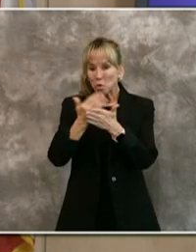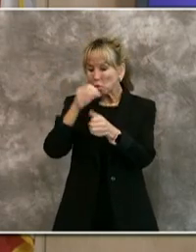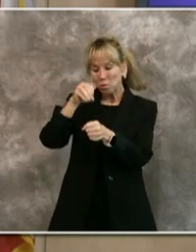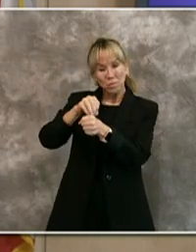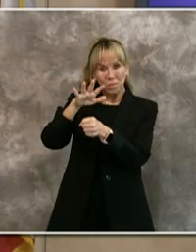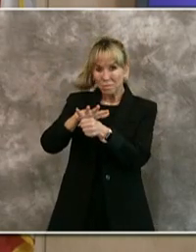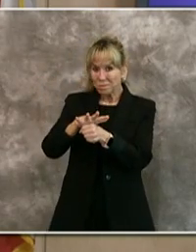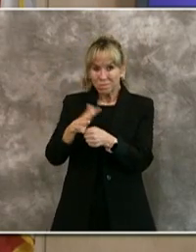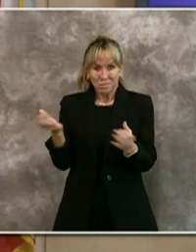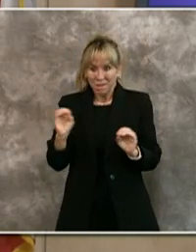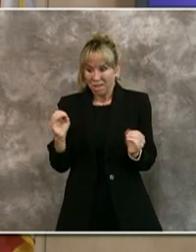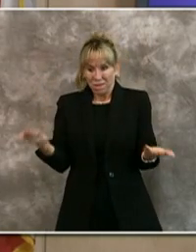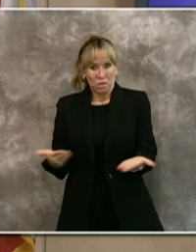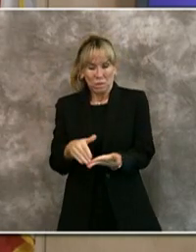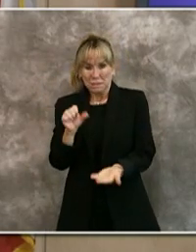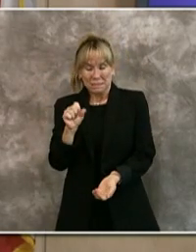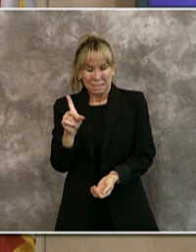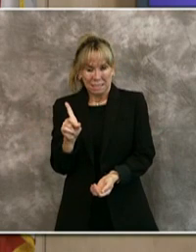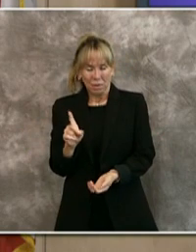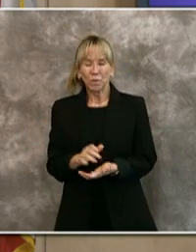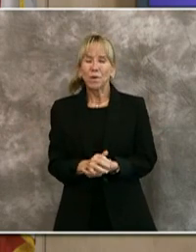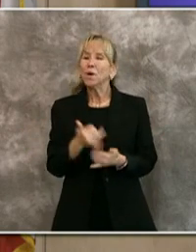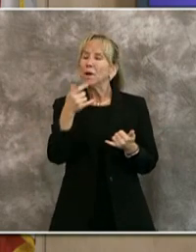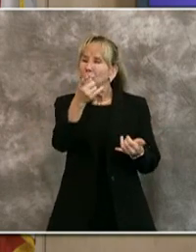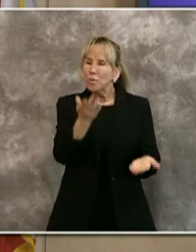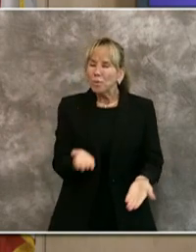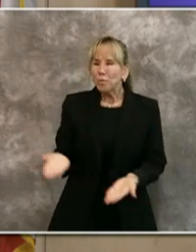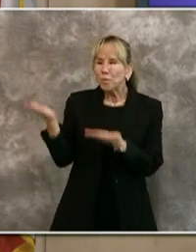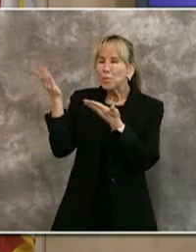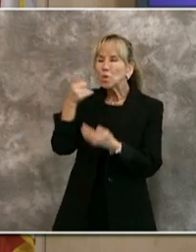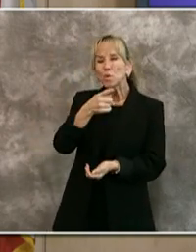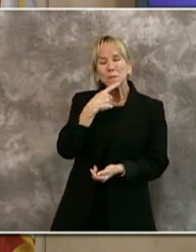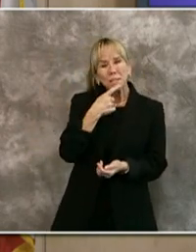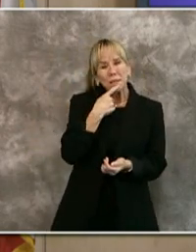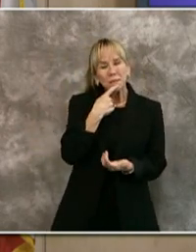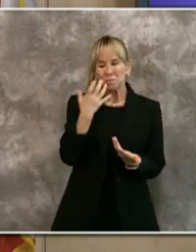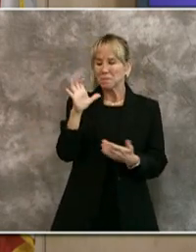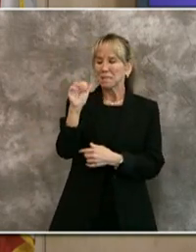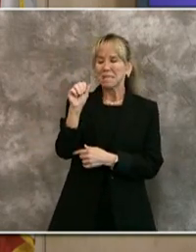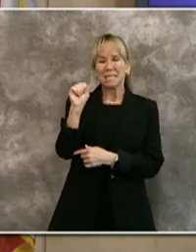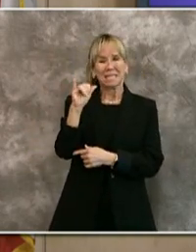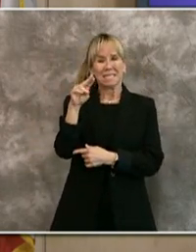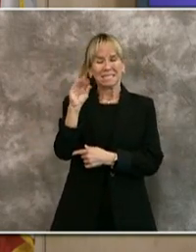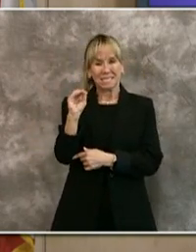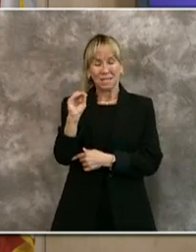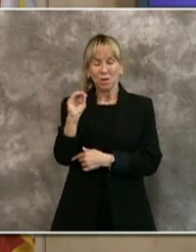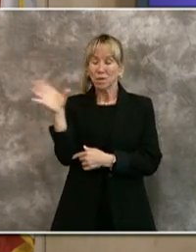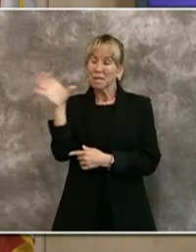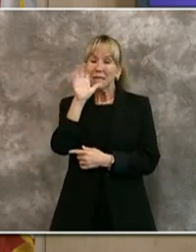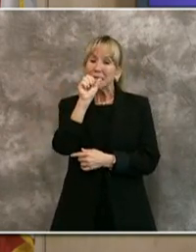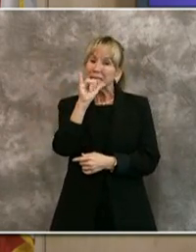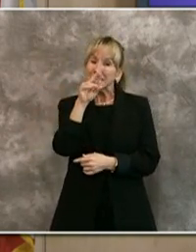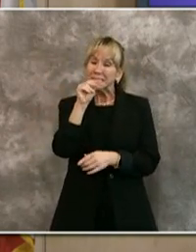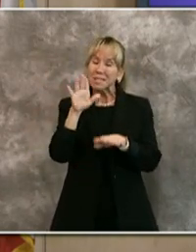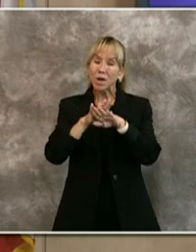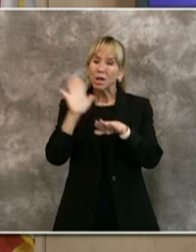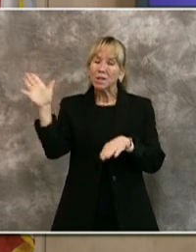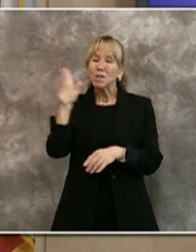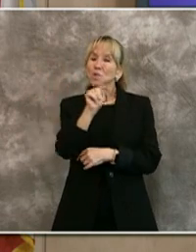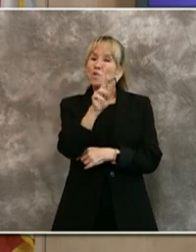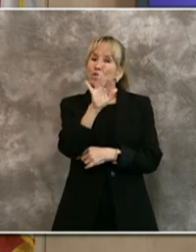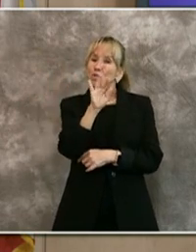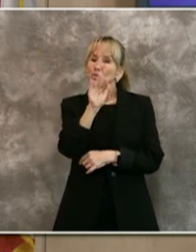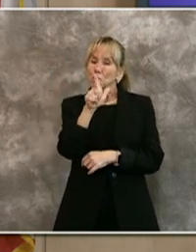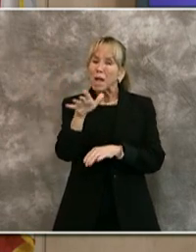San Diego. And when you're talking about cases with casinos, because they're on tribal land, they're